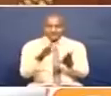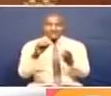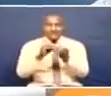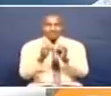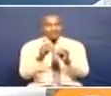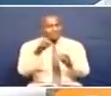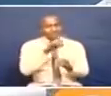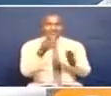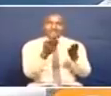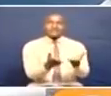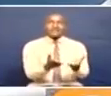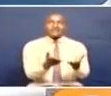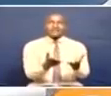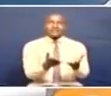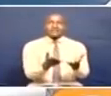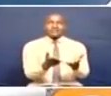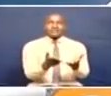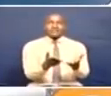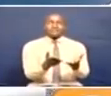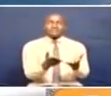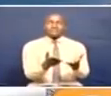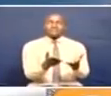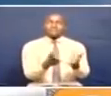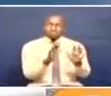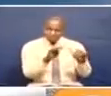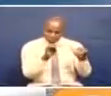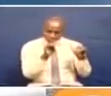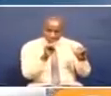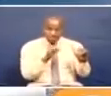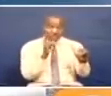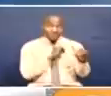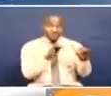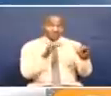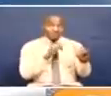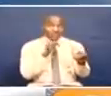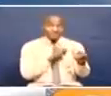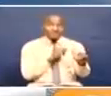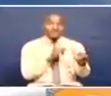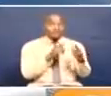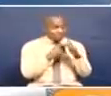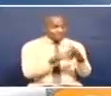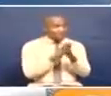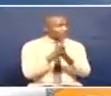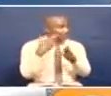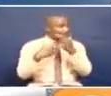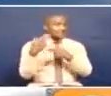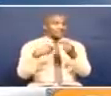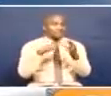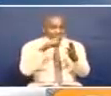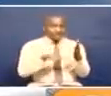you've made a mistake. So we want to say this. But the result is based on the forms. Let me just finish. That's why I began with the history. And I read the